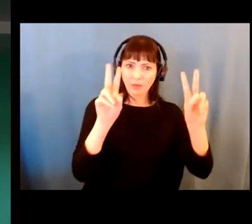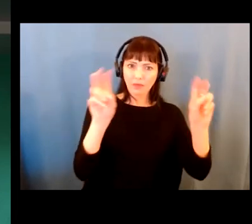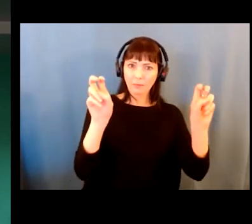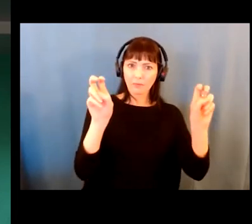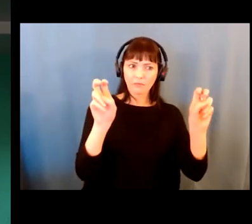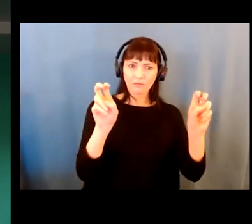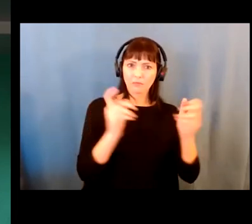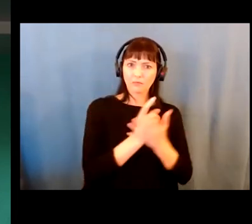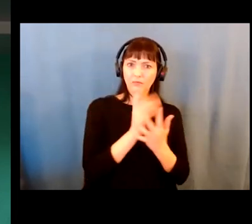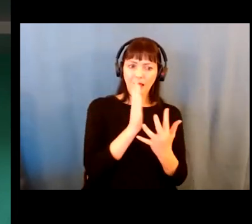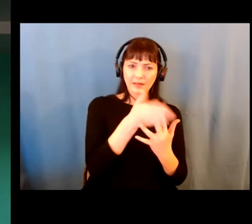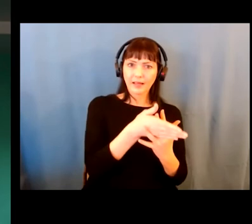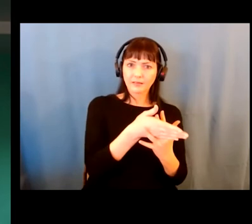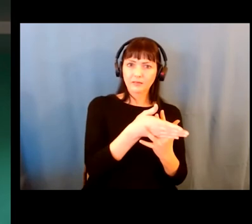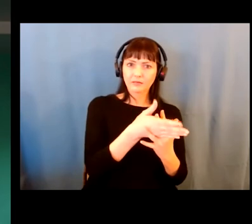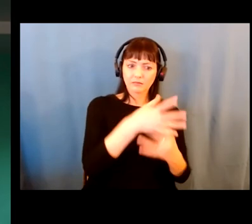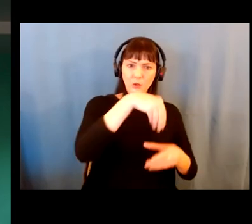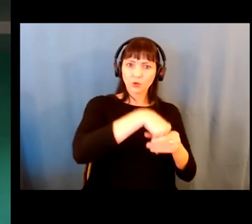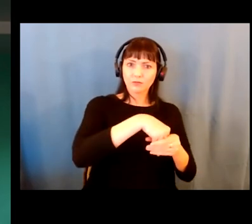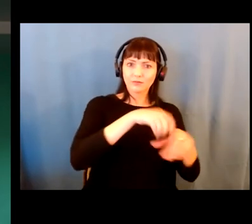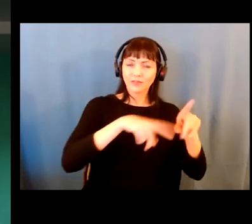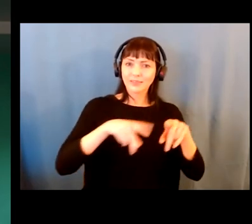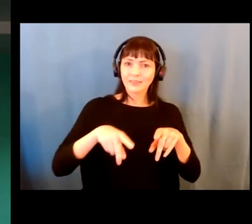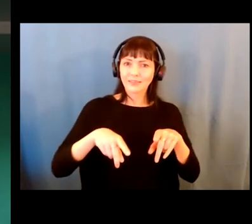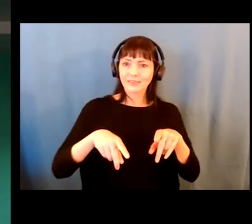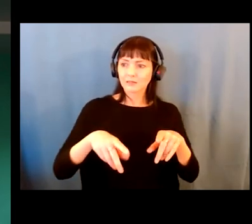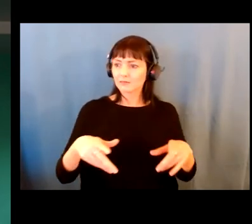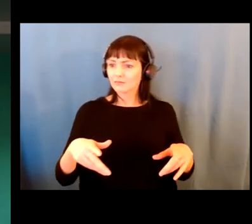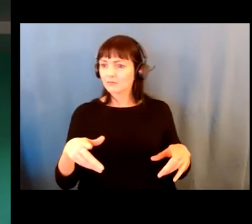event was access, inclusion, and diversity, and